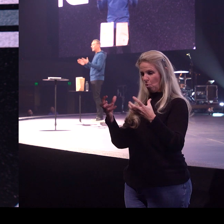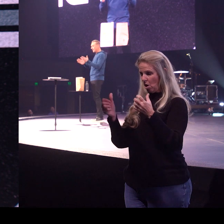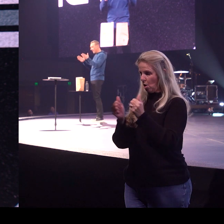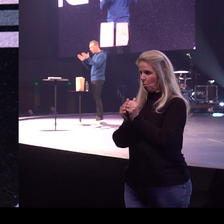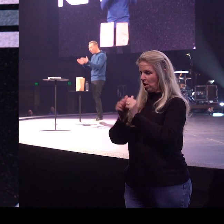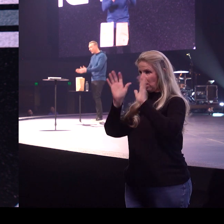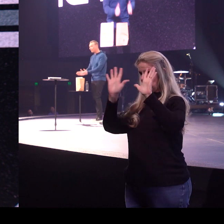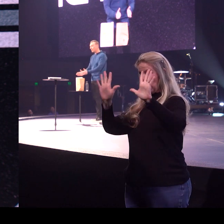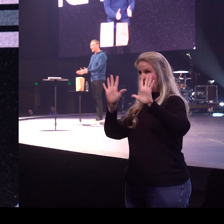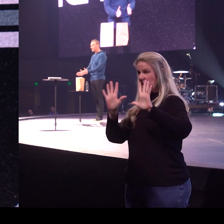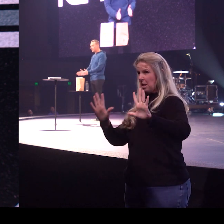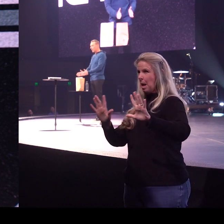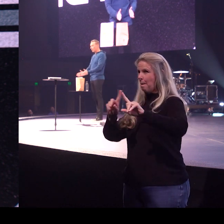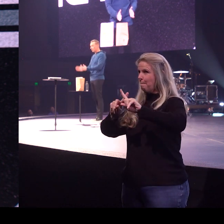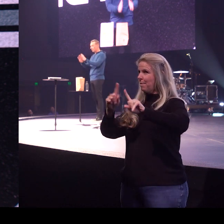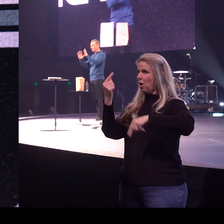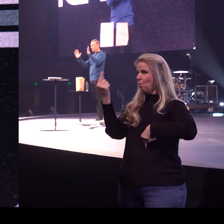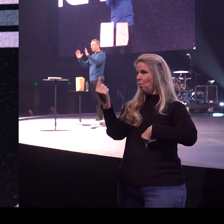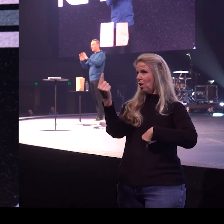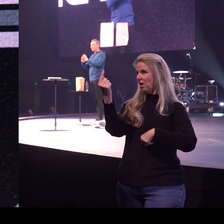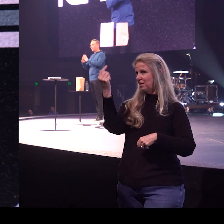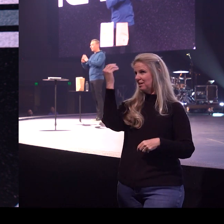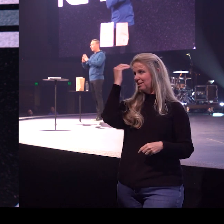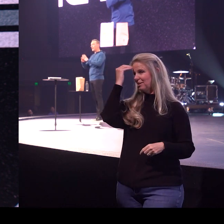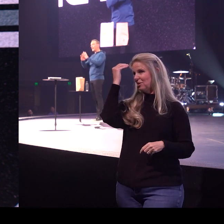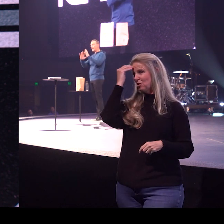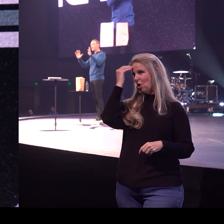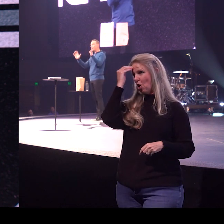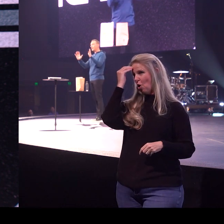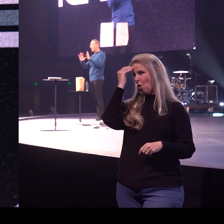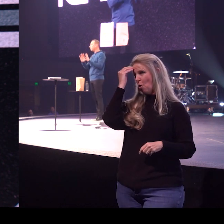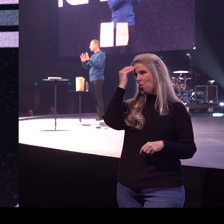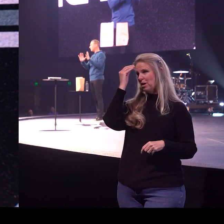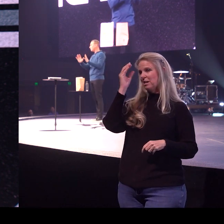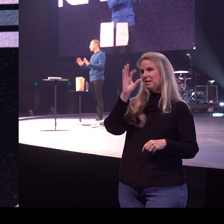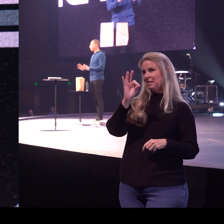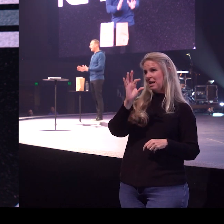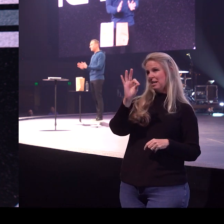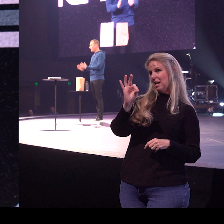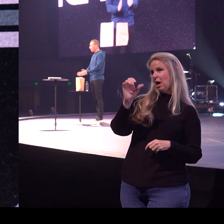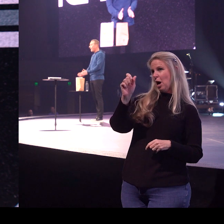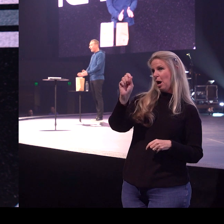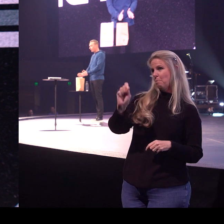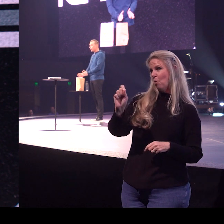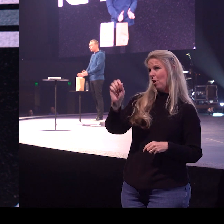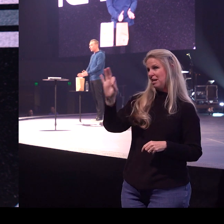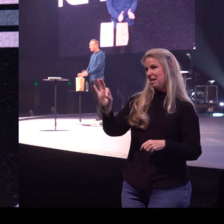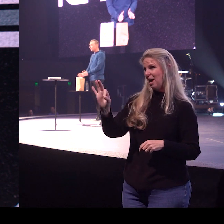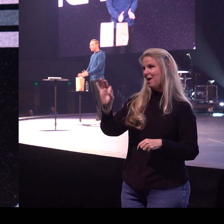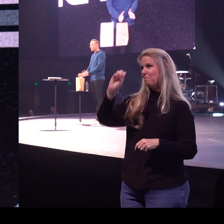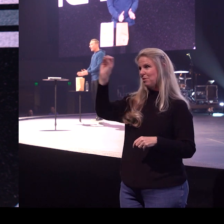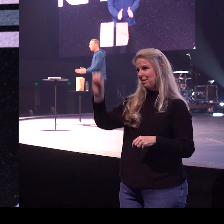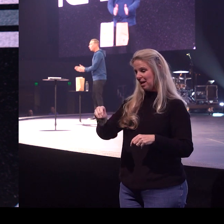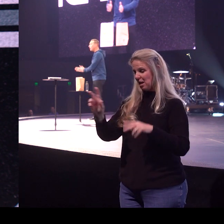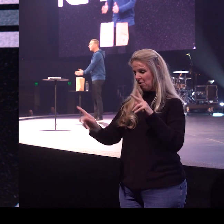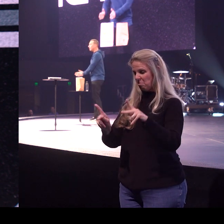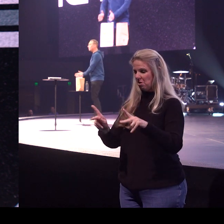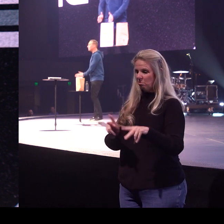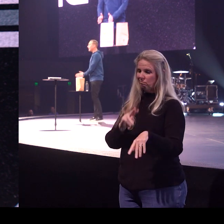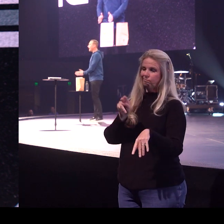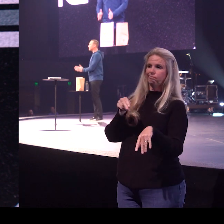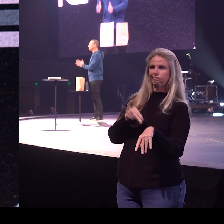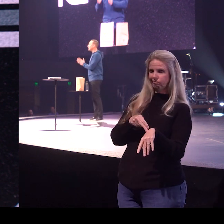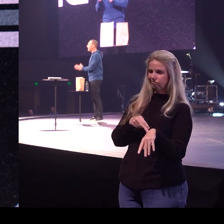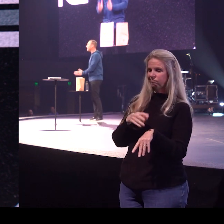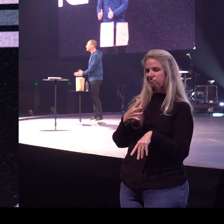excellence. And yet one of them is known for 99.9% of people as very average, and one of